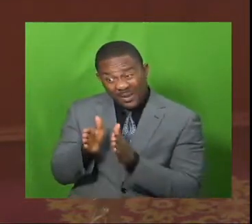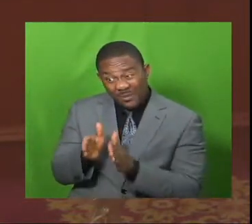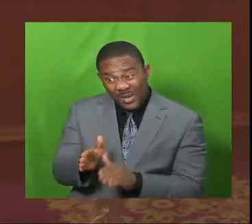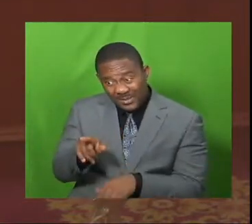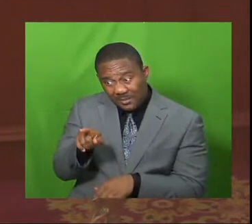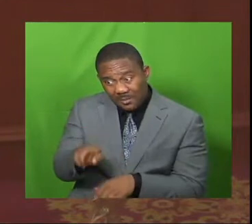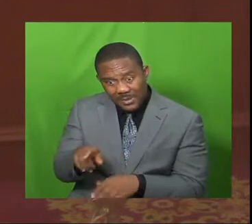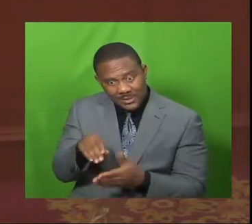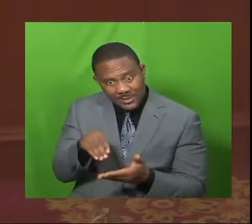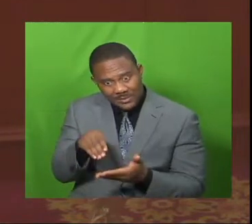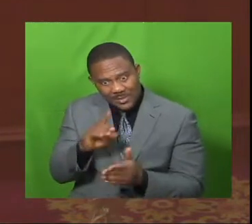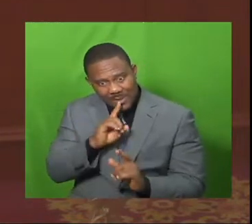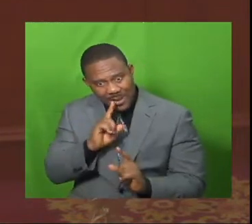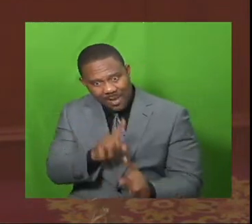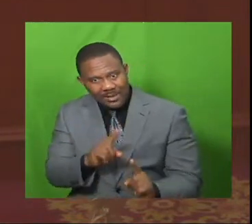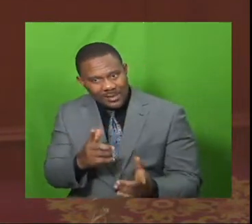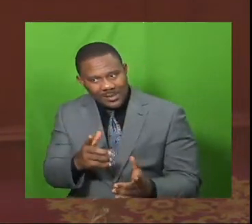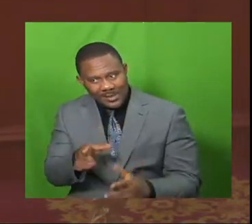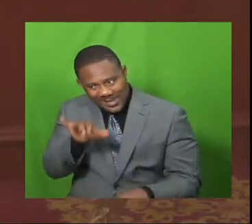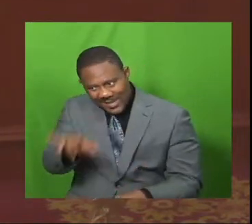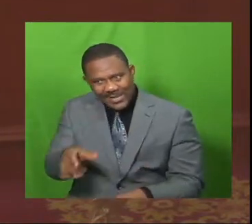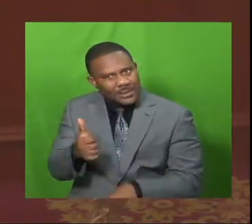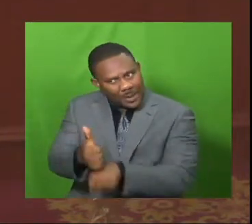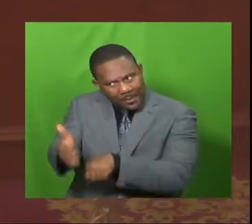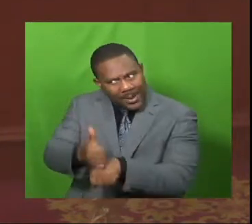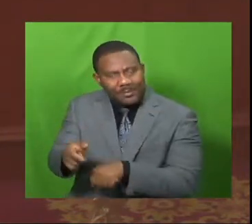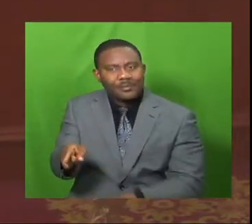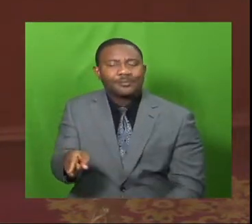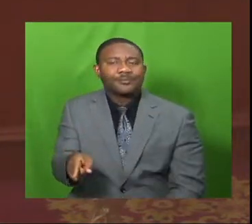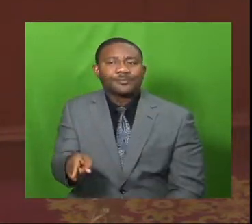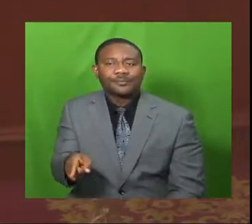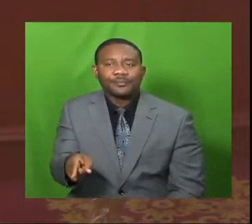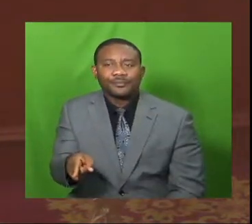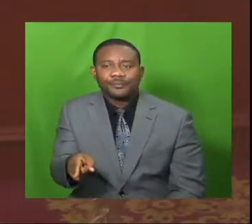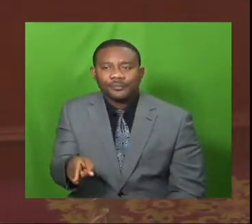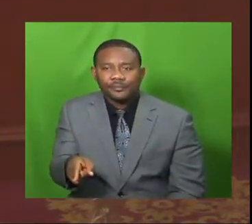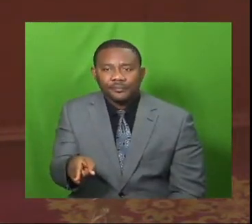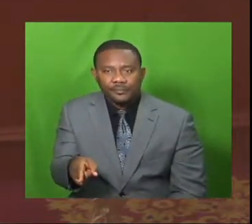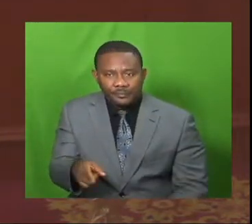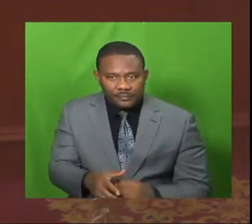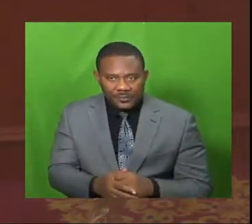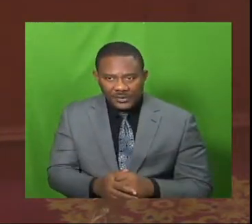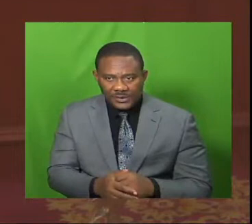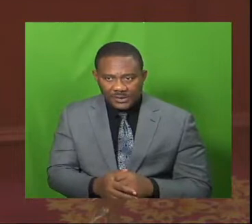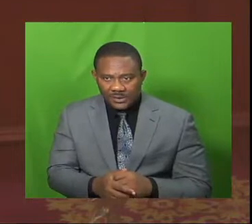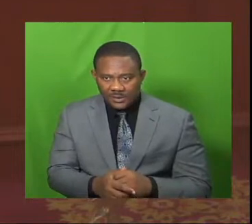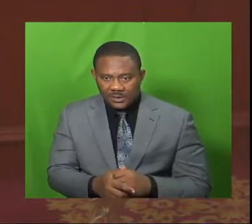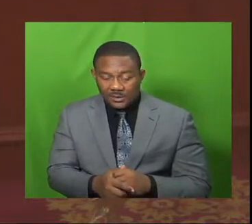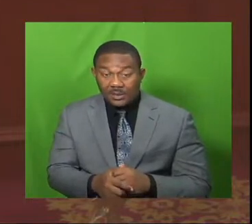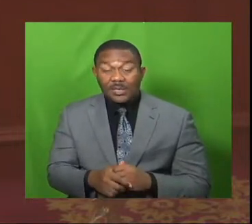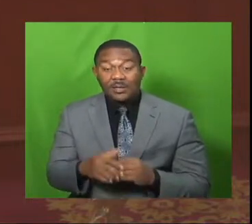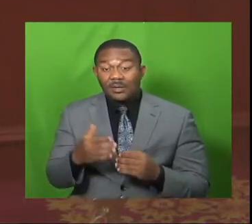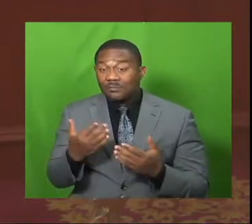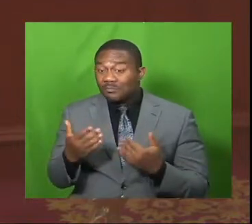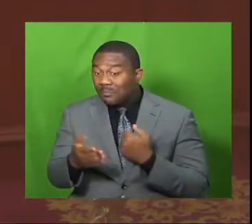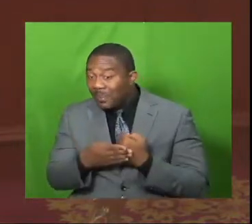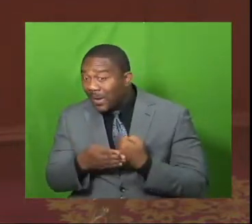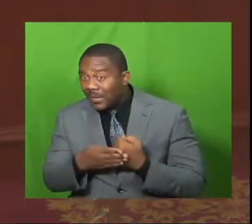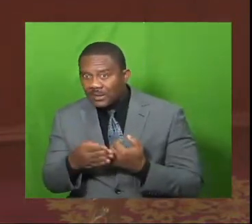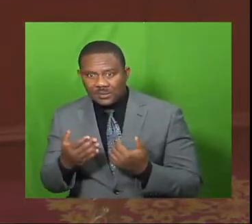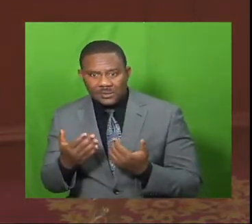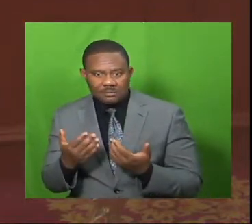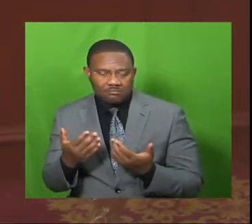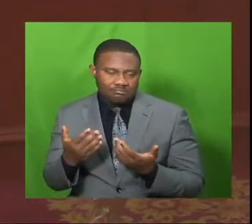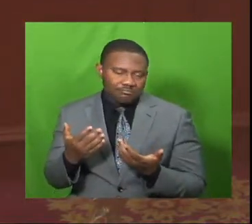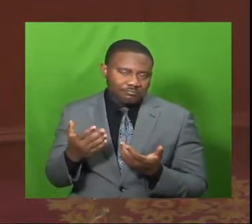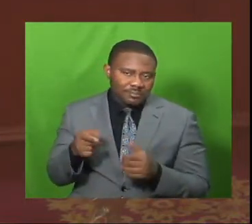he has brought us, where he's compromised the future of our country. We spent several years to develop our financial system, develop our capital